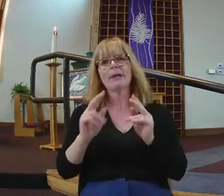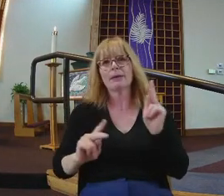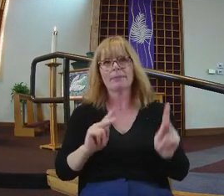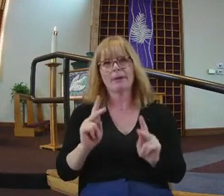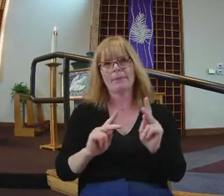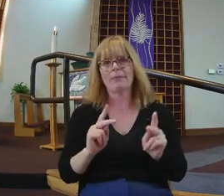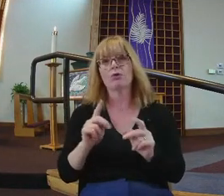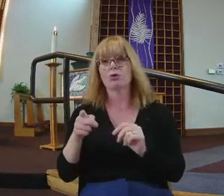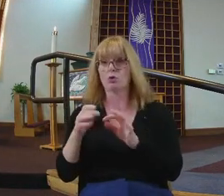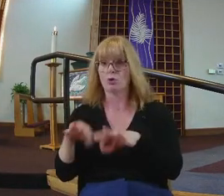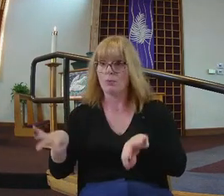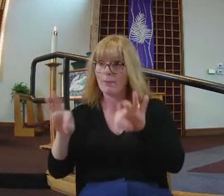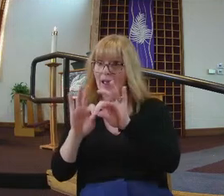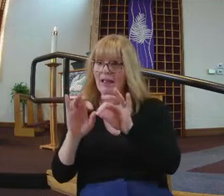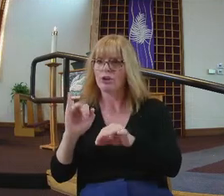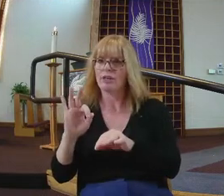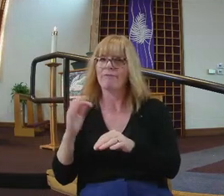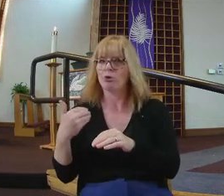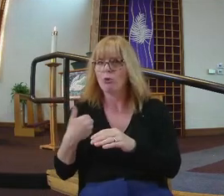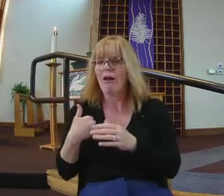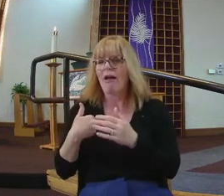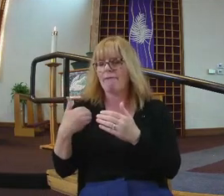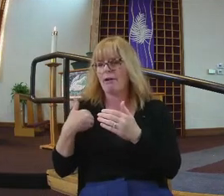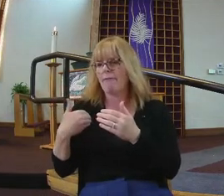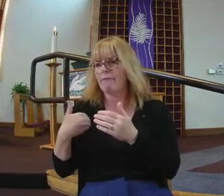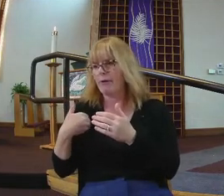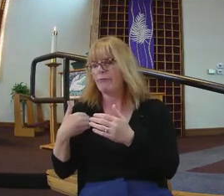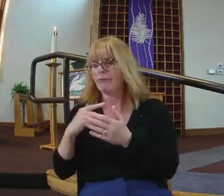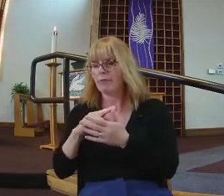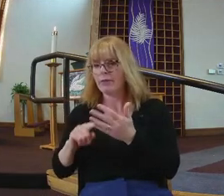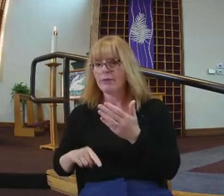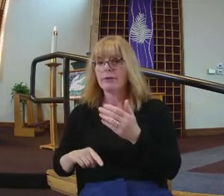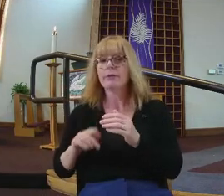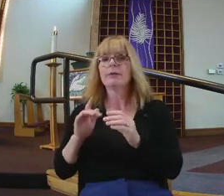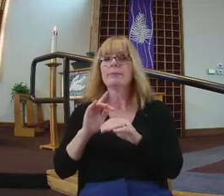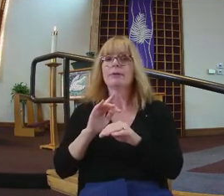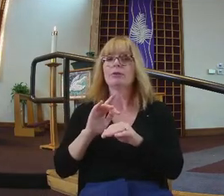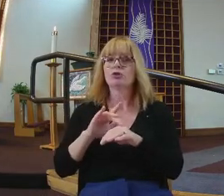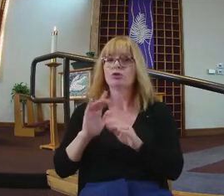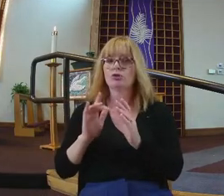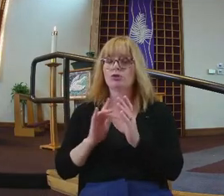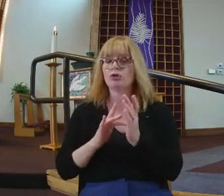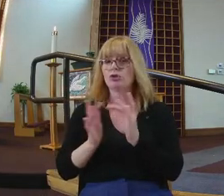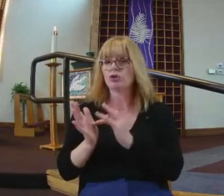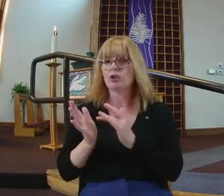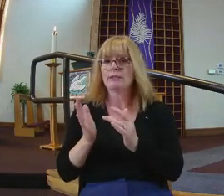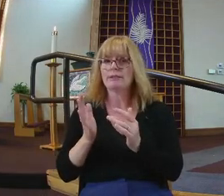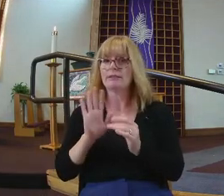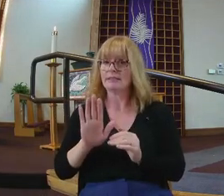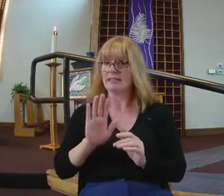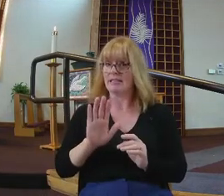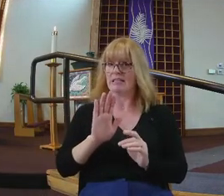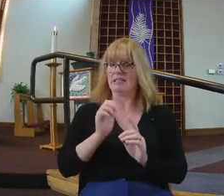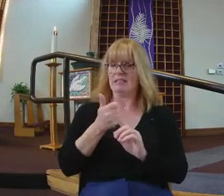Yet Jesus pronounces blessings on folks his culture said do not matter.